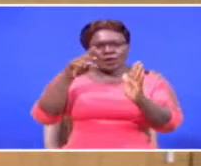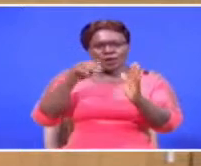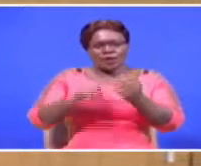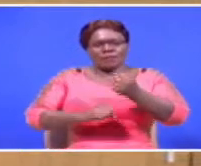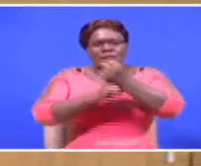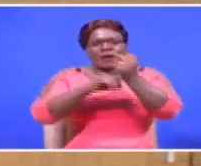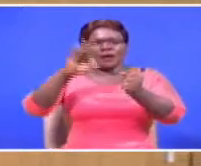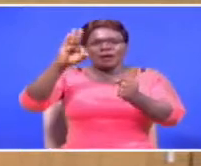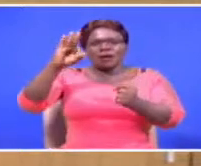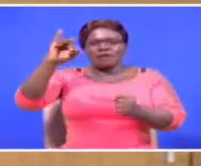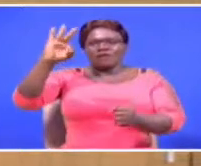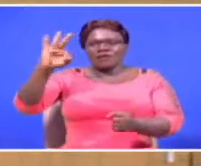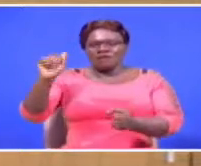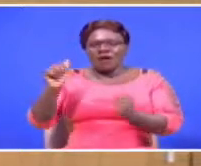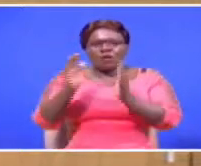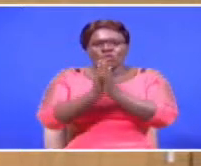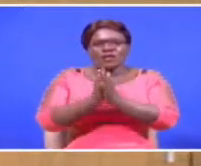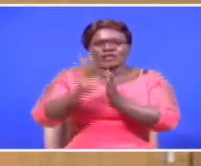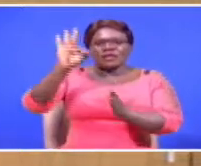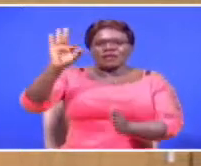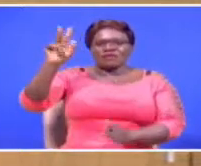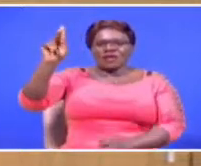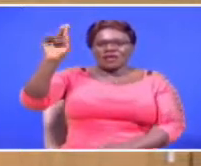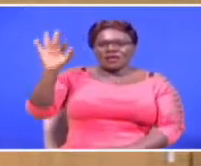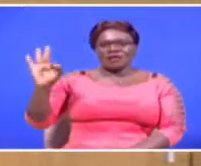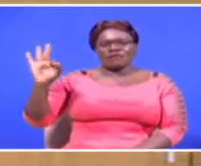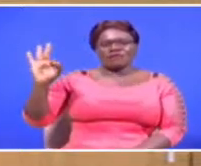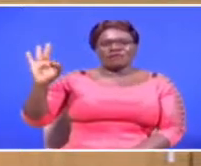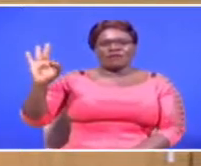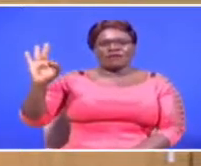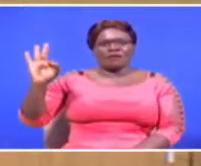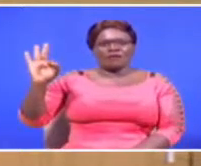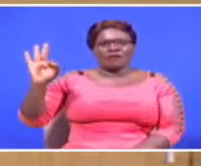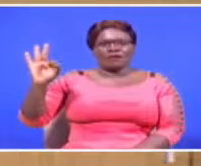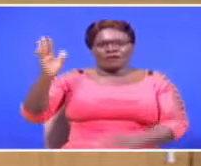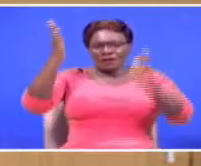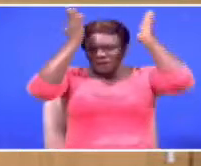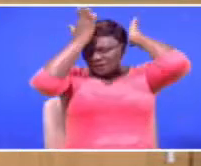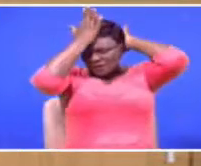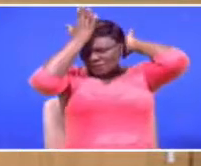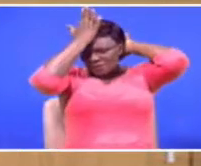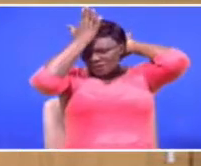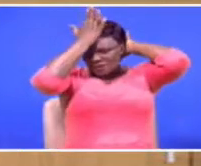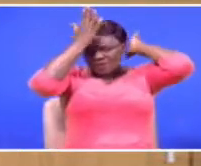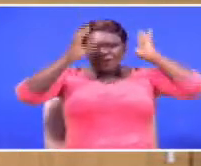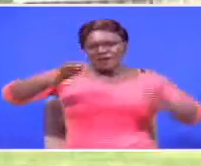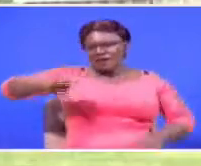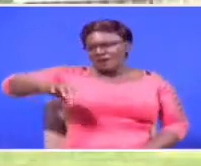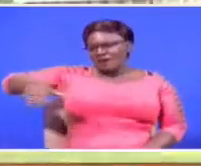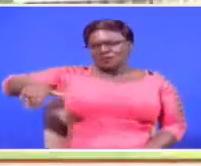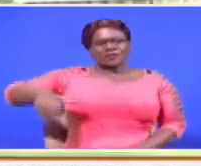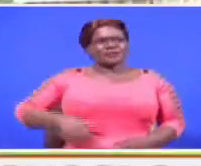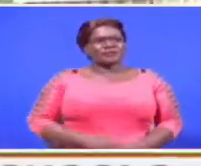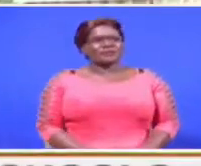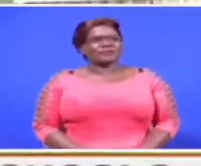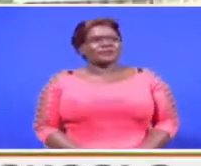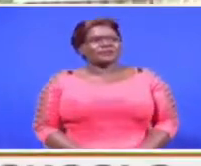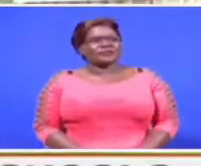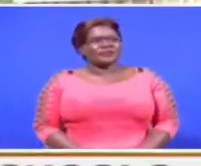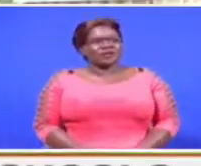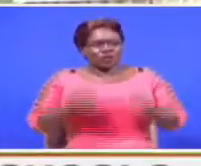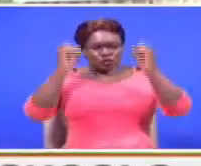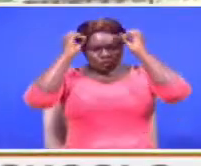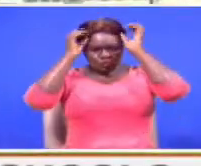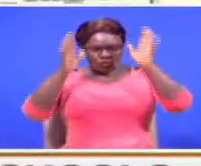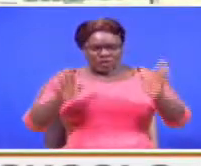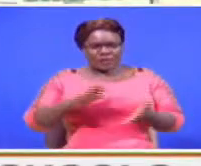by FIFA in conjunction with the Football Kenya Federation in Kakamega County. Now, wanafunzi wengi